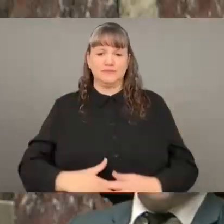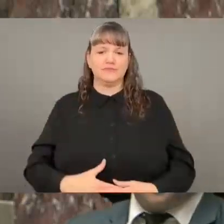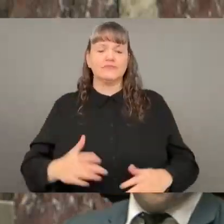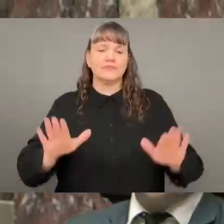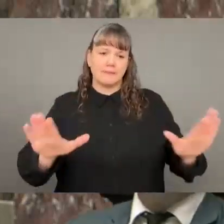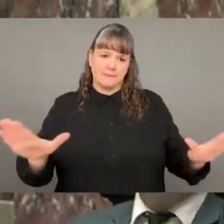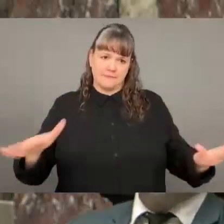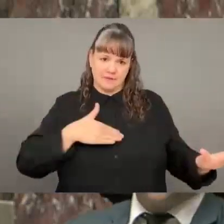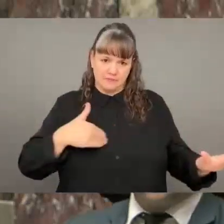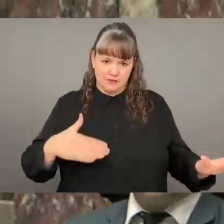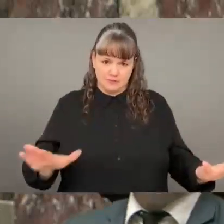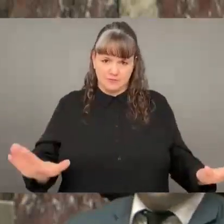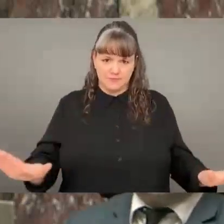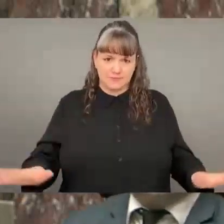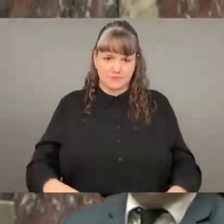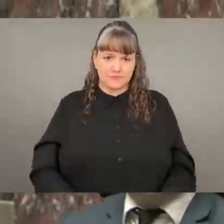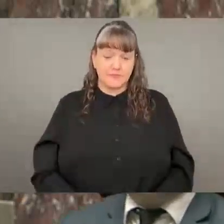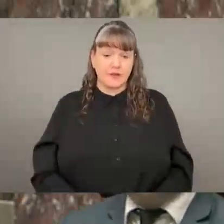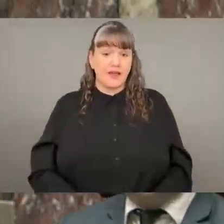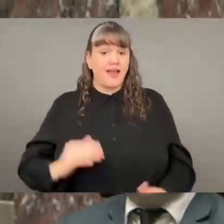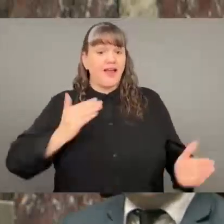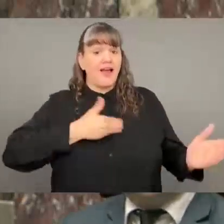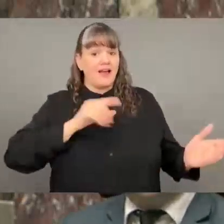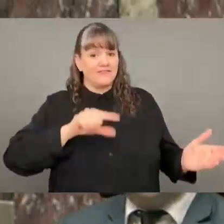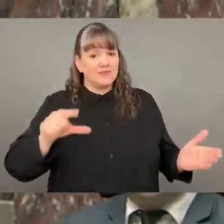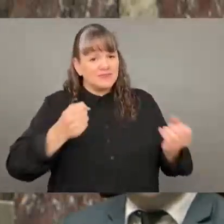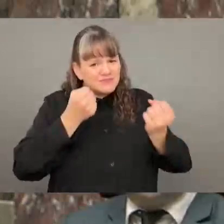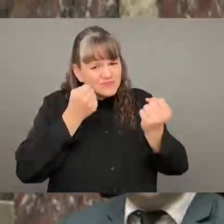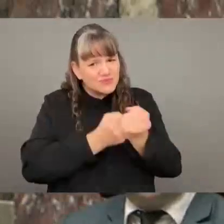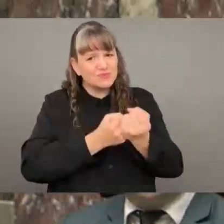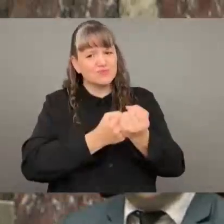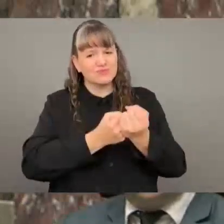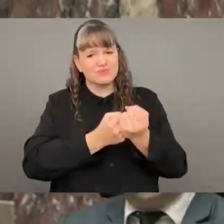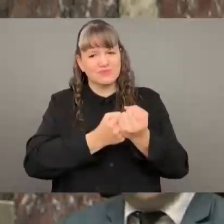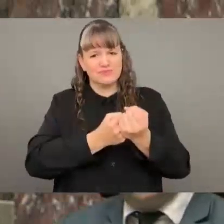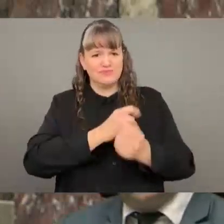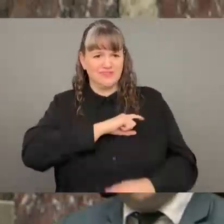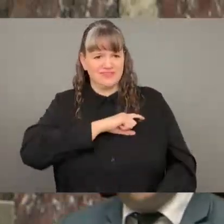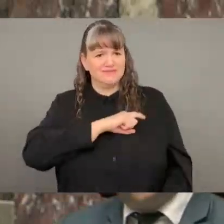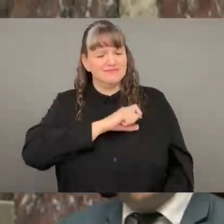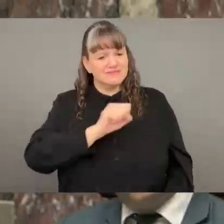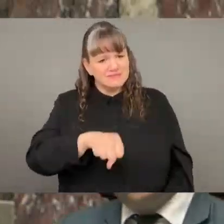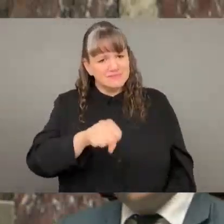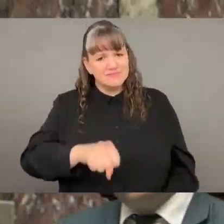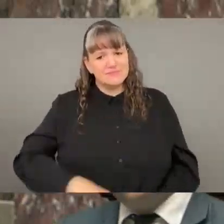police. We've made